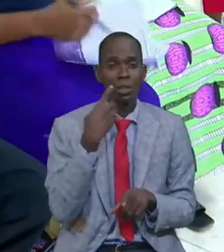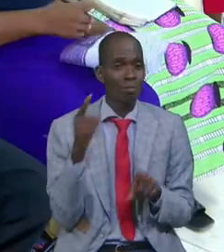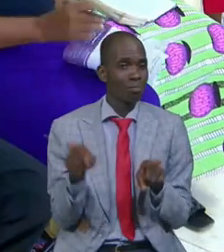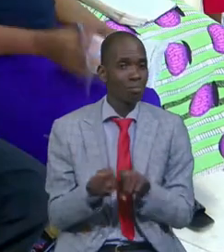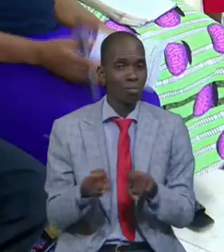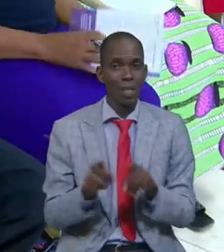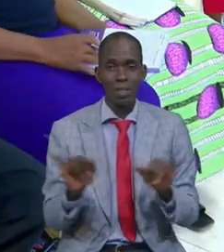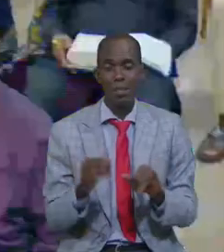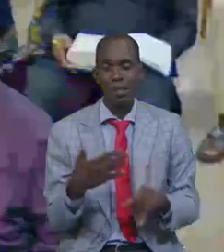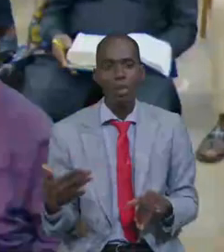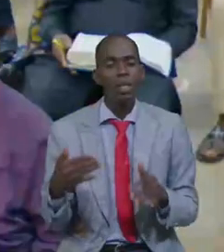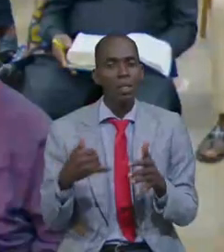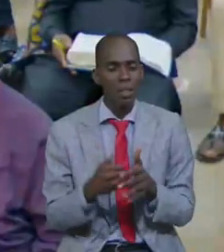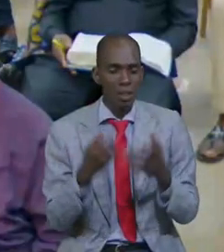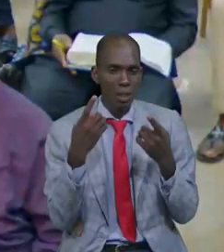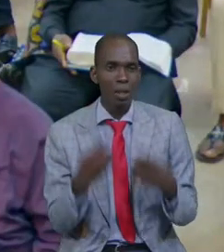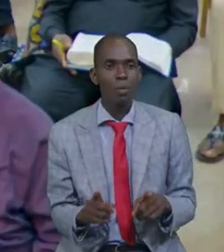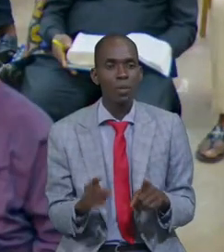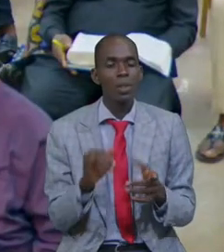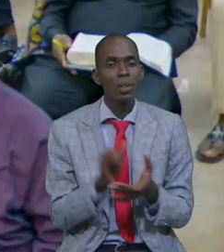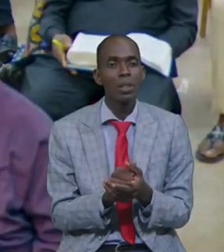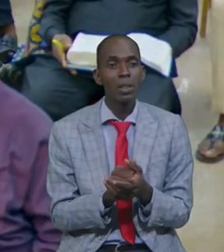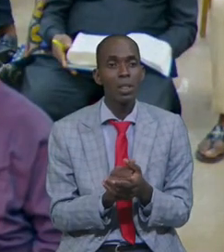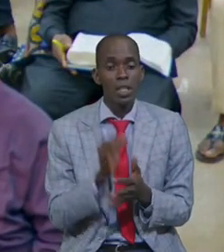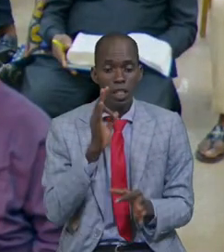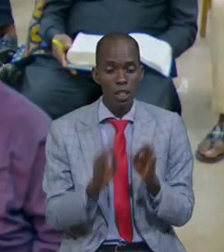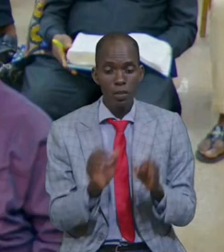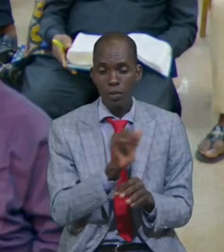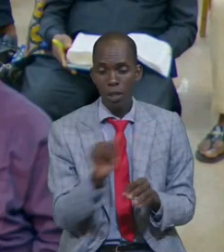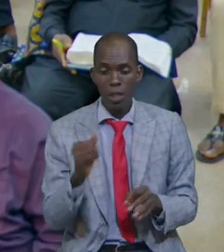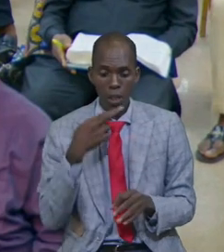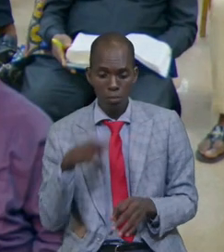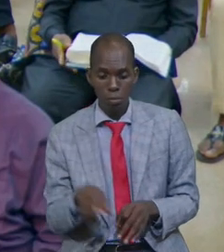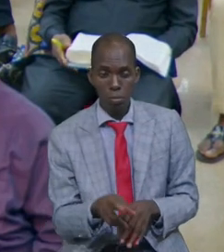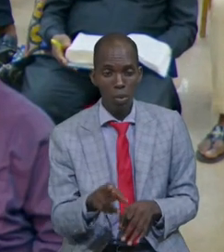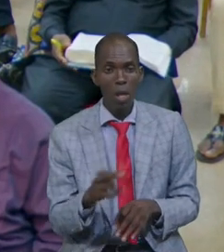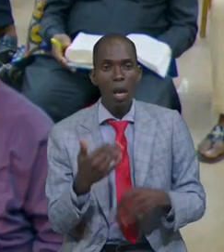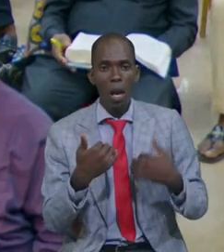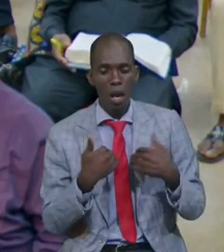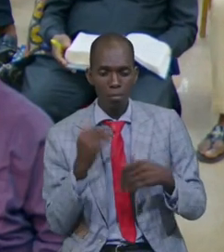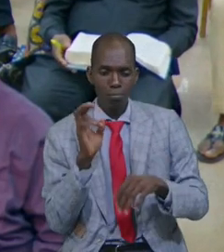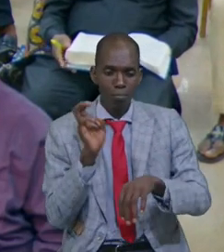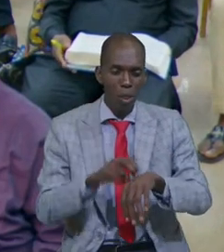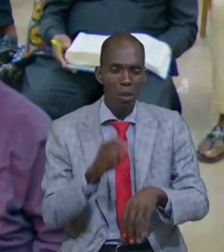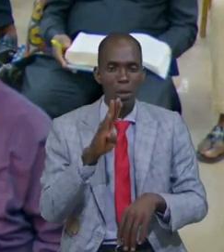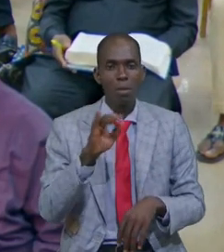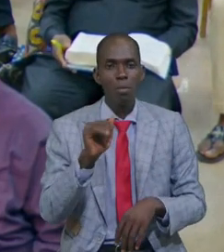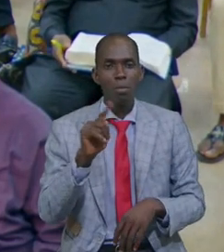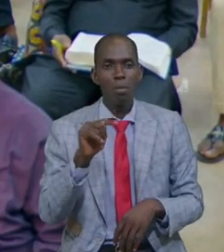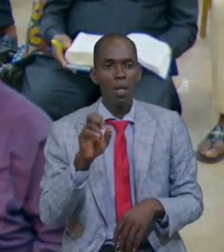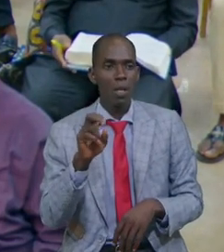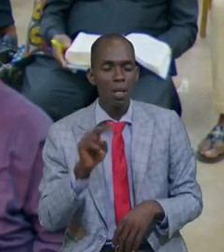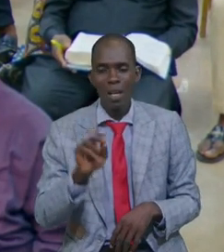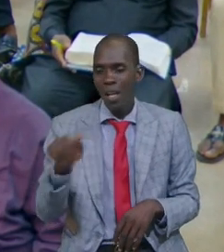it came to pass that if a serpent had beaten any man, any man,